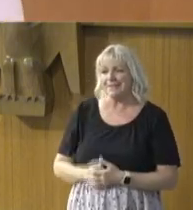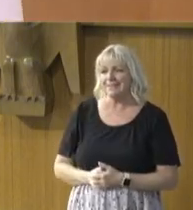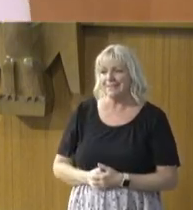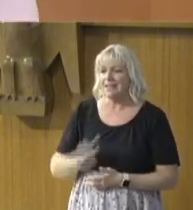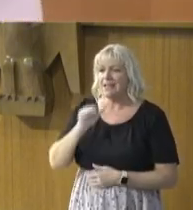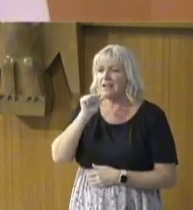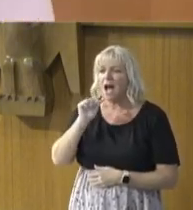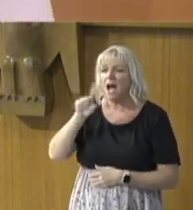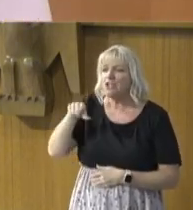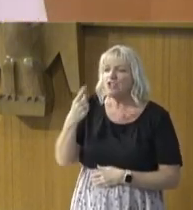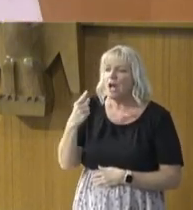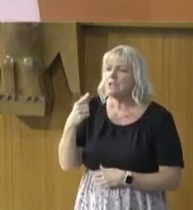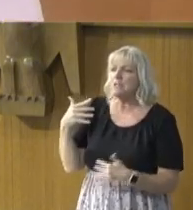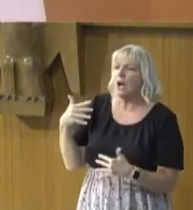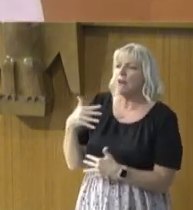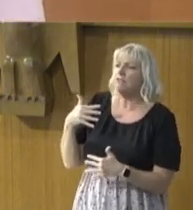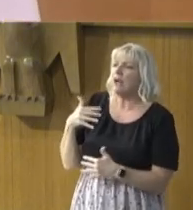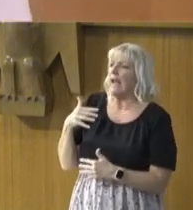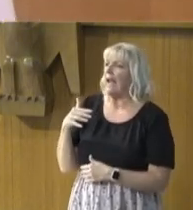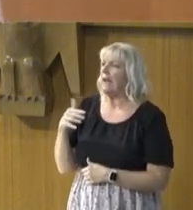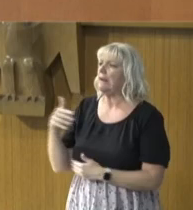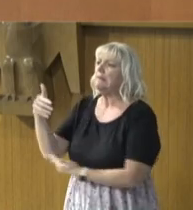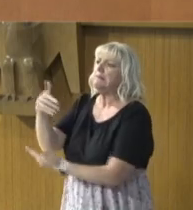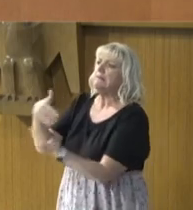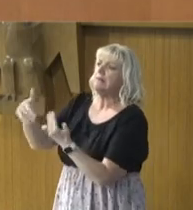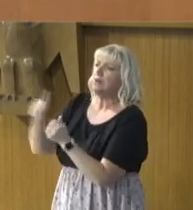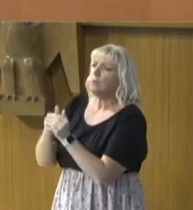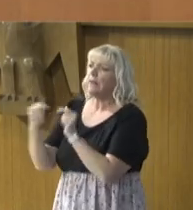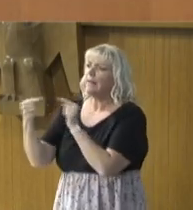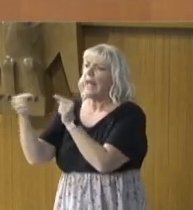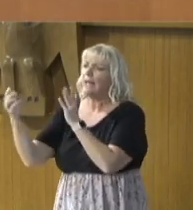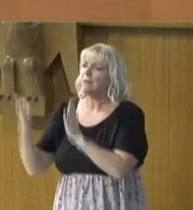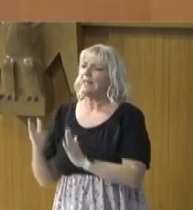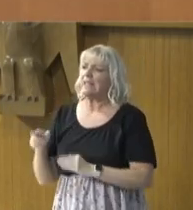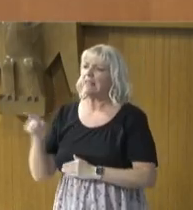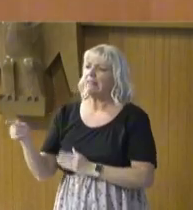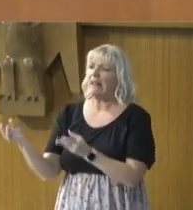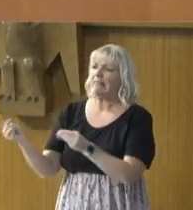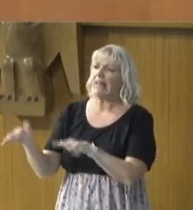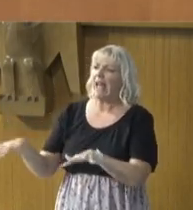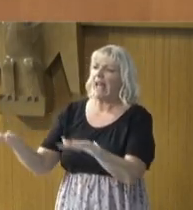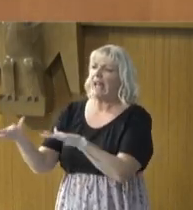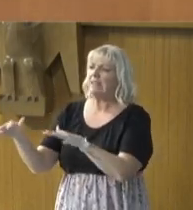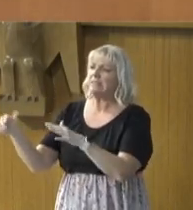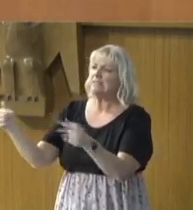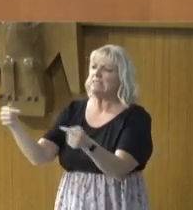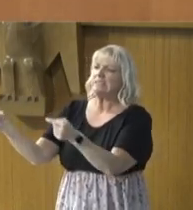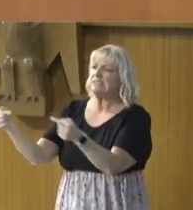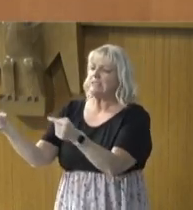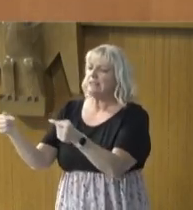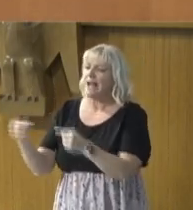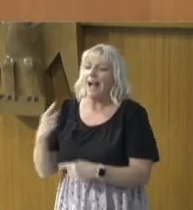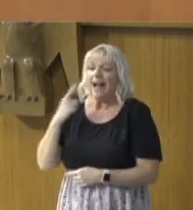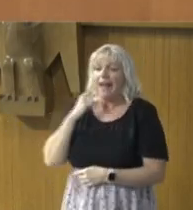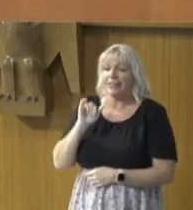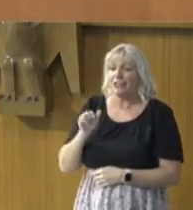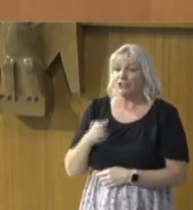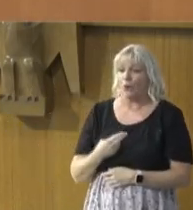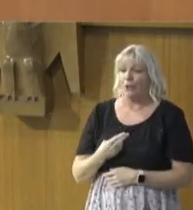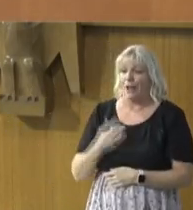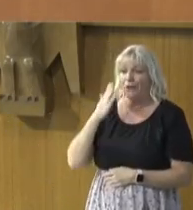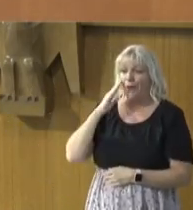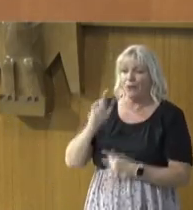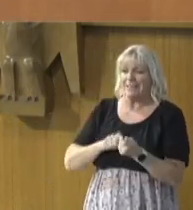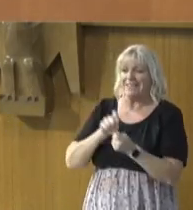to go and be among his people's enemies in a contested land. I think Jonah knows exactly how